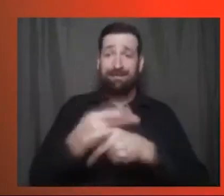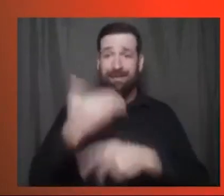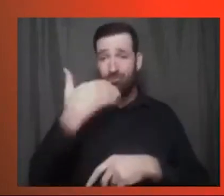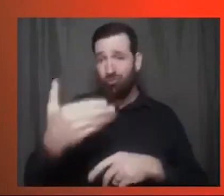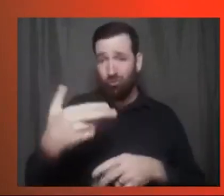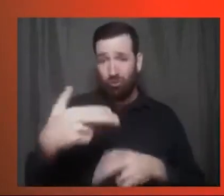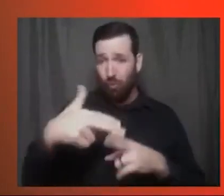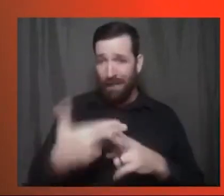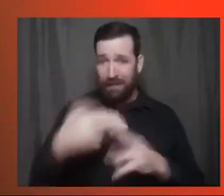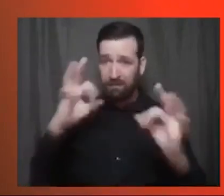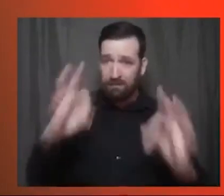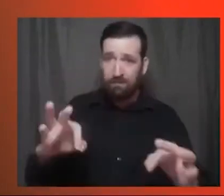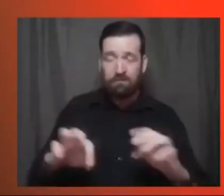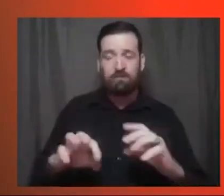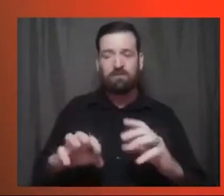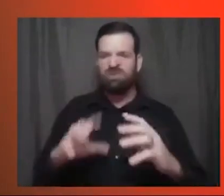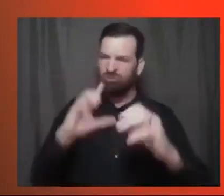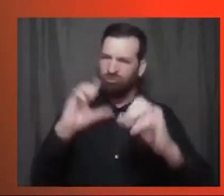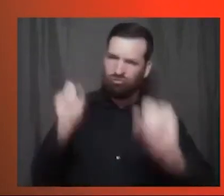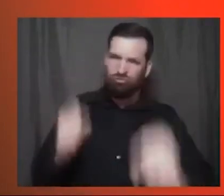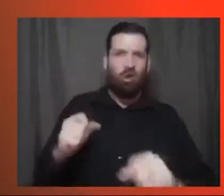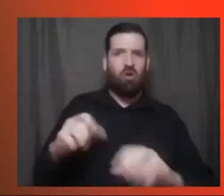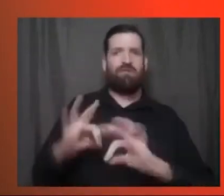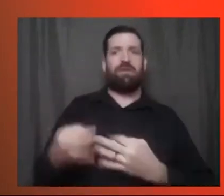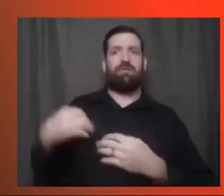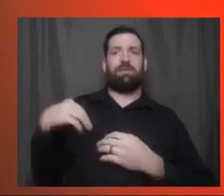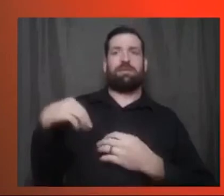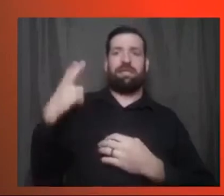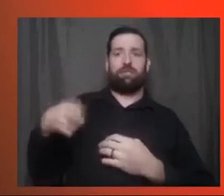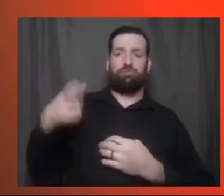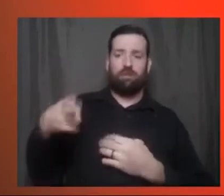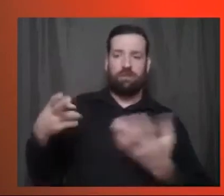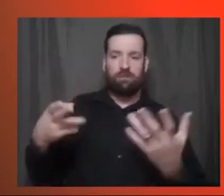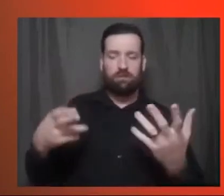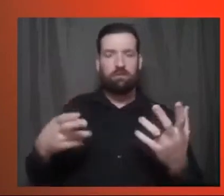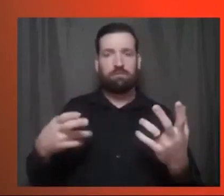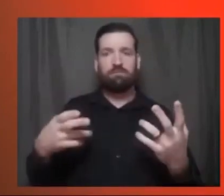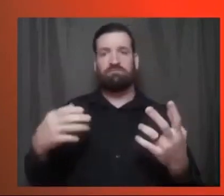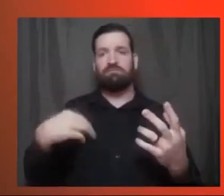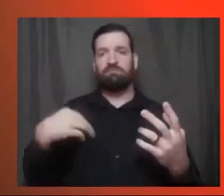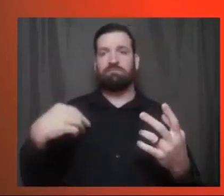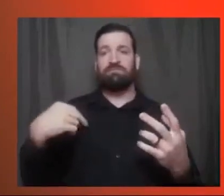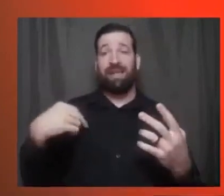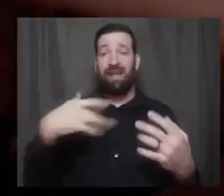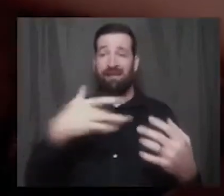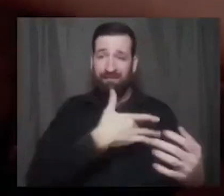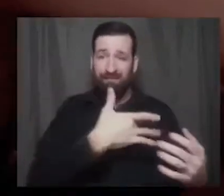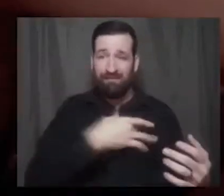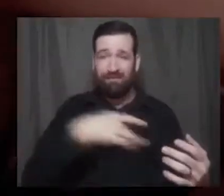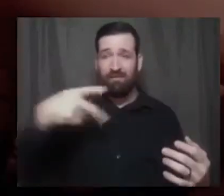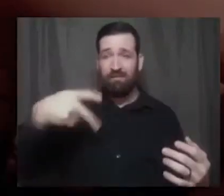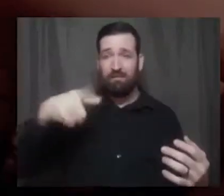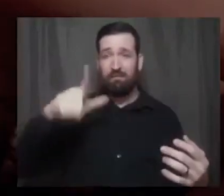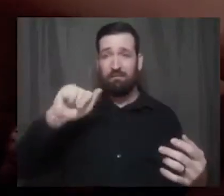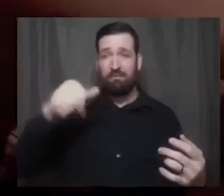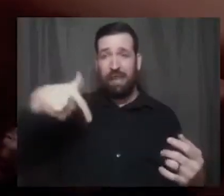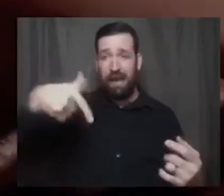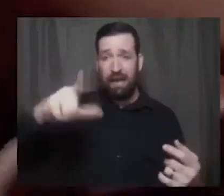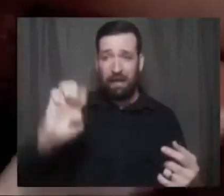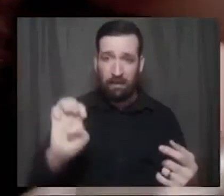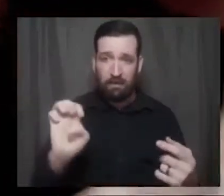a really strong family history, and they have plaque despite their healthy lifestyle, but they think, oh, well, my mother smoked or my